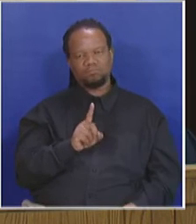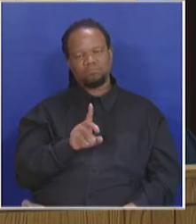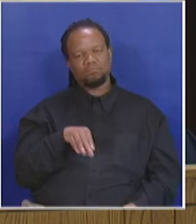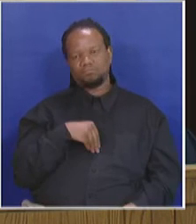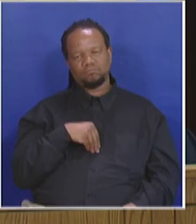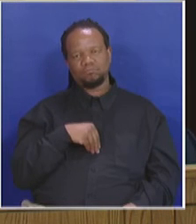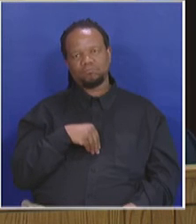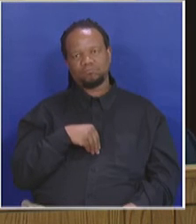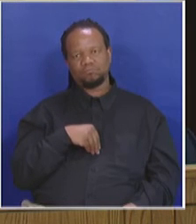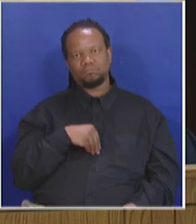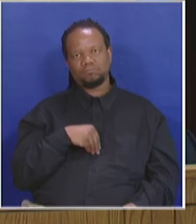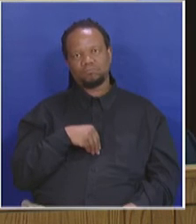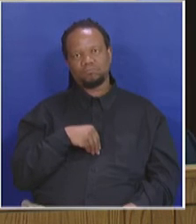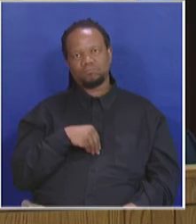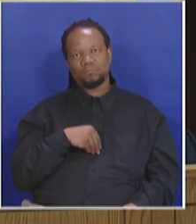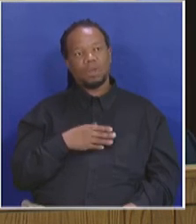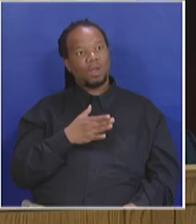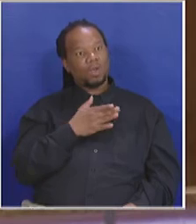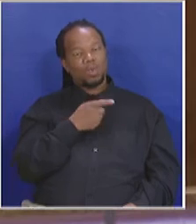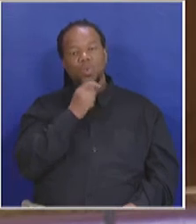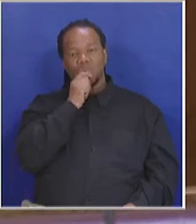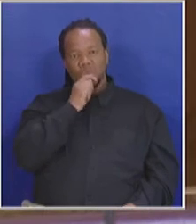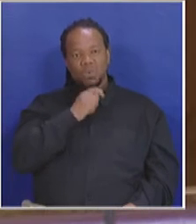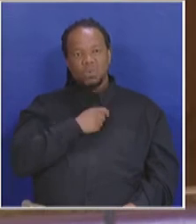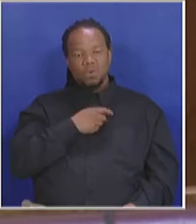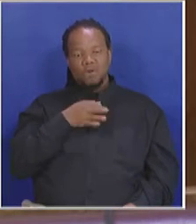Firstly, it is not even factual.